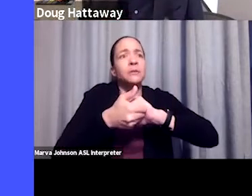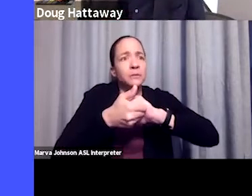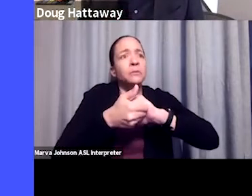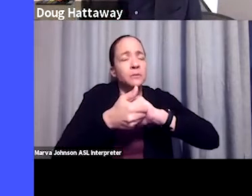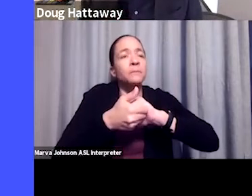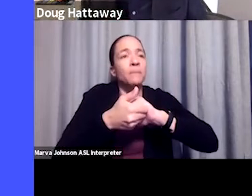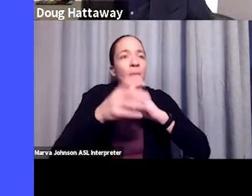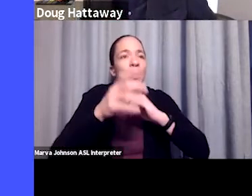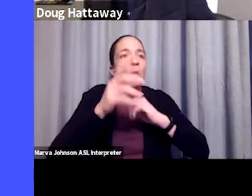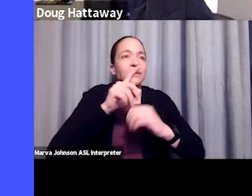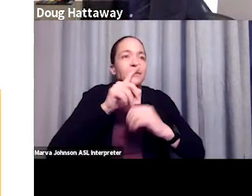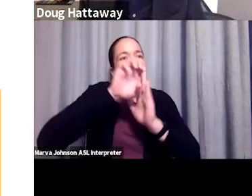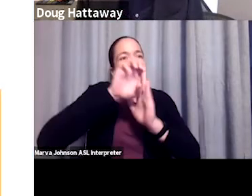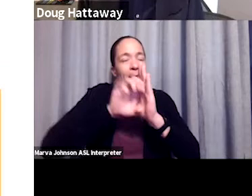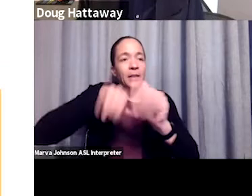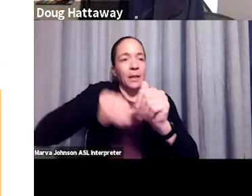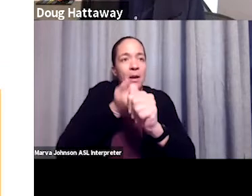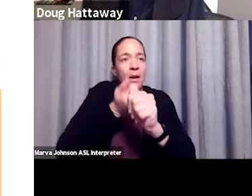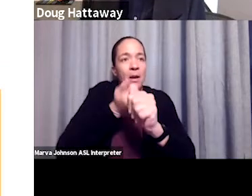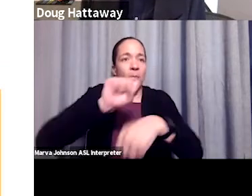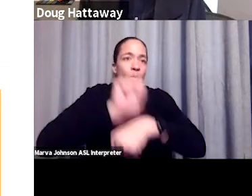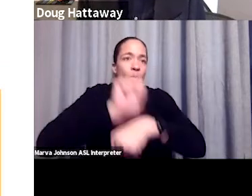work. Let's go to the next slide, Pete.